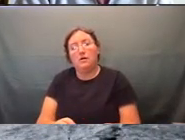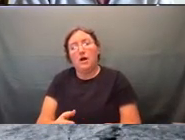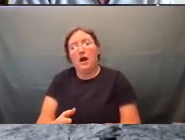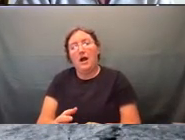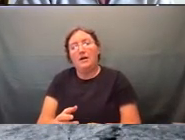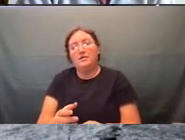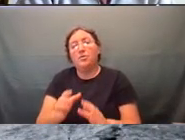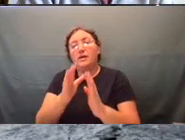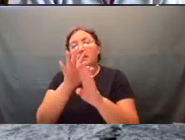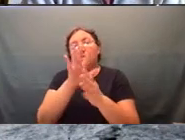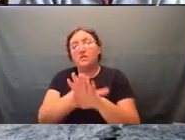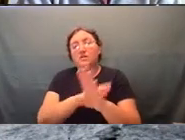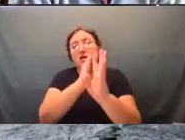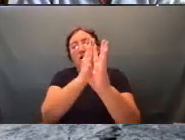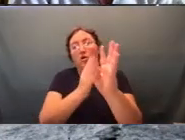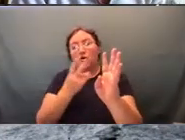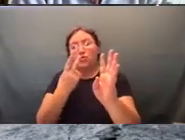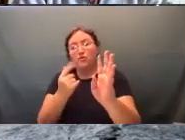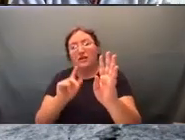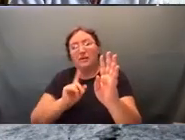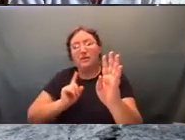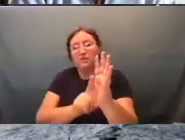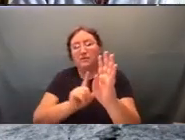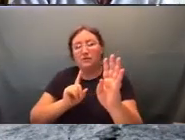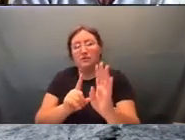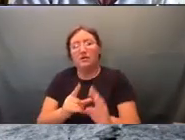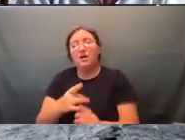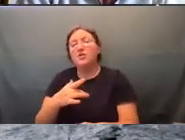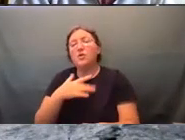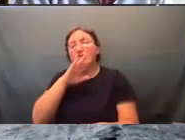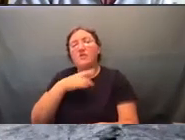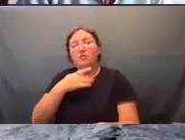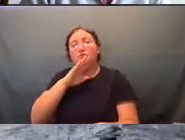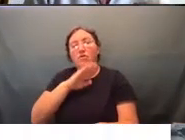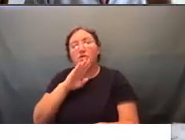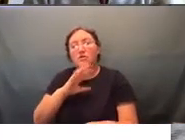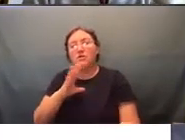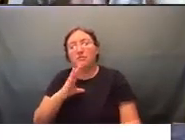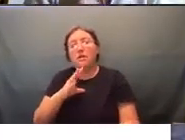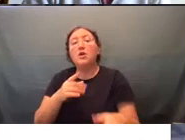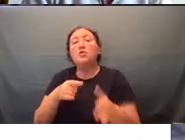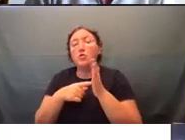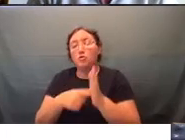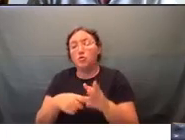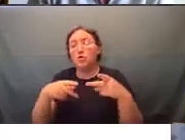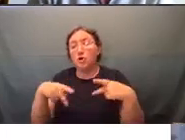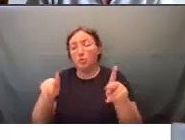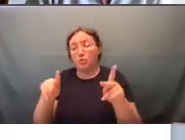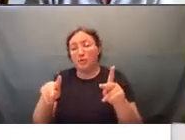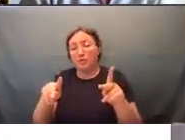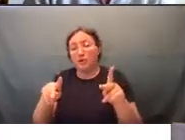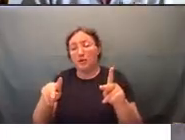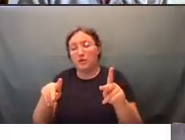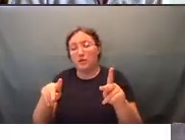between, just to be a little bit frustrating. You'll show your permits, you'll have shoes with